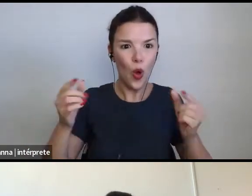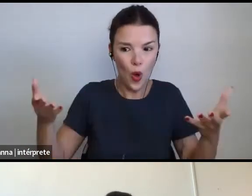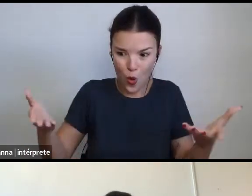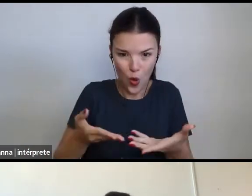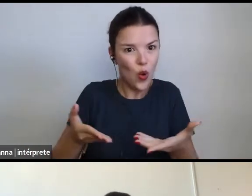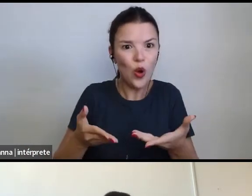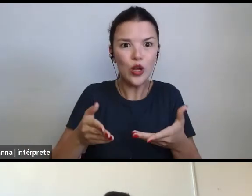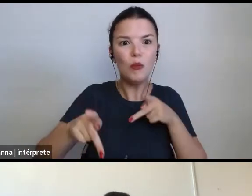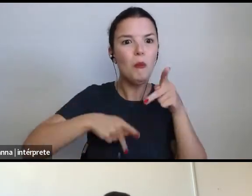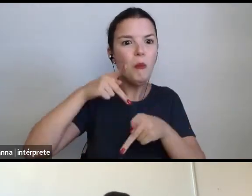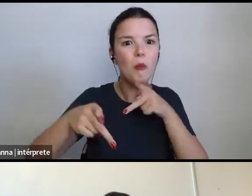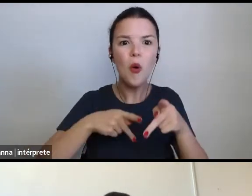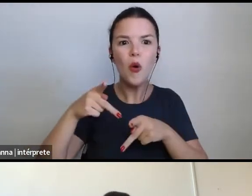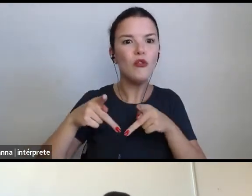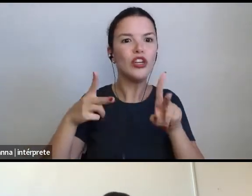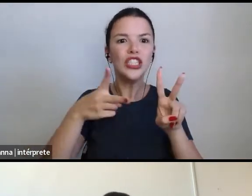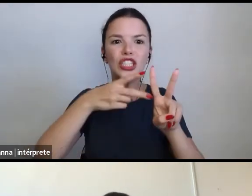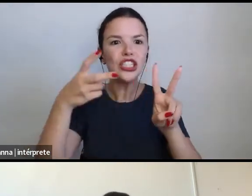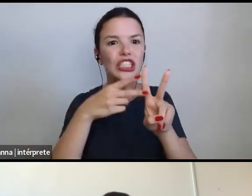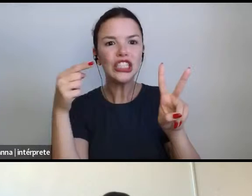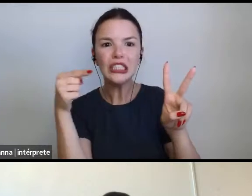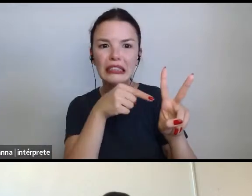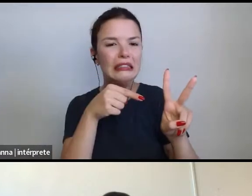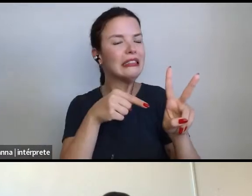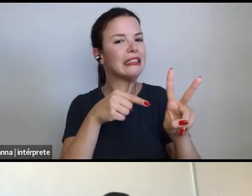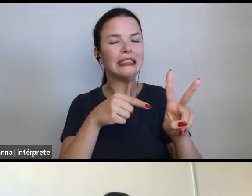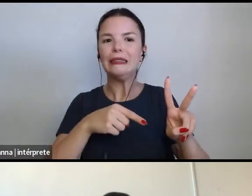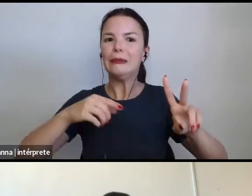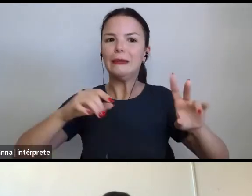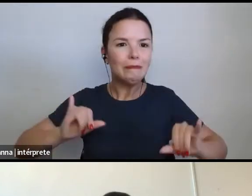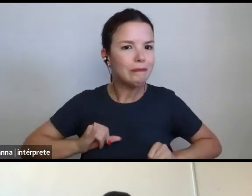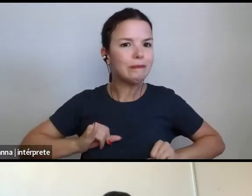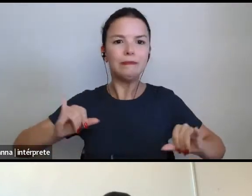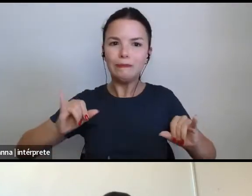people are facing many trouble,